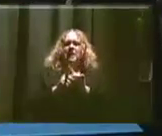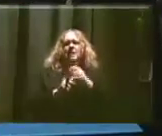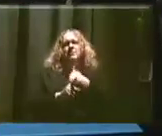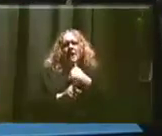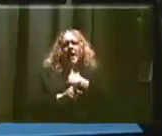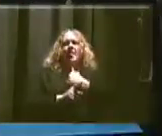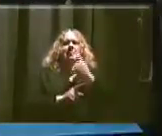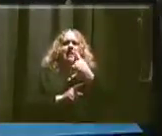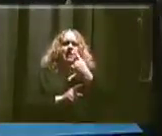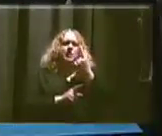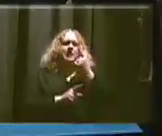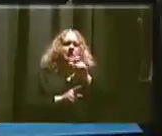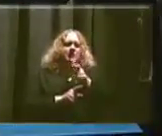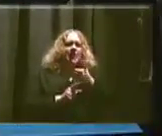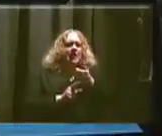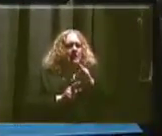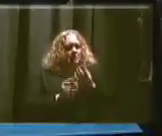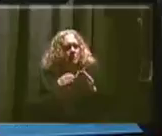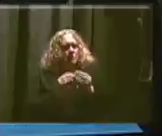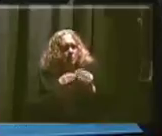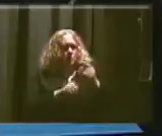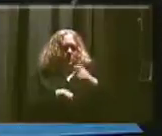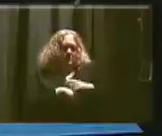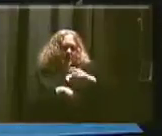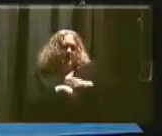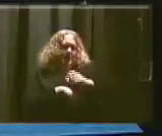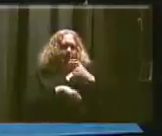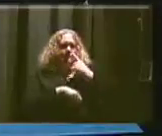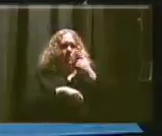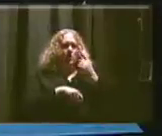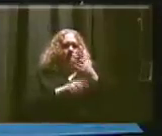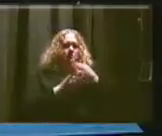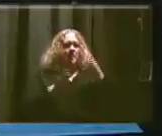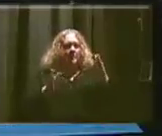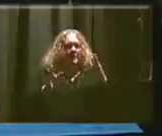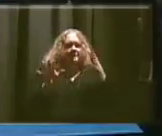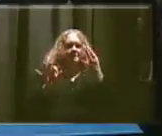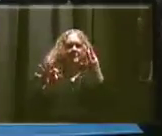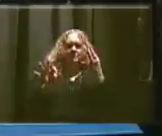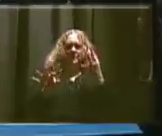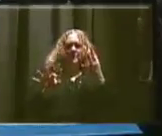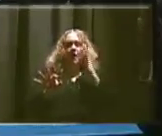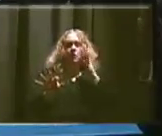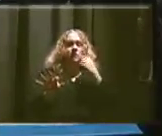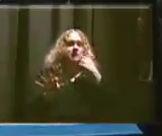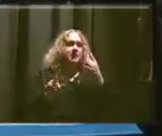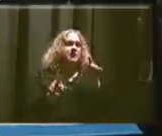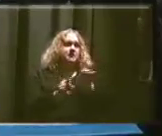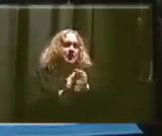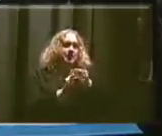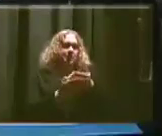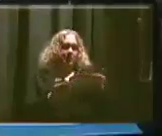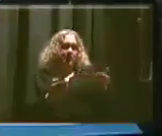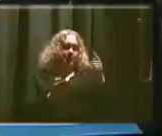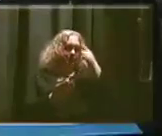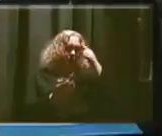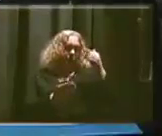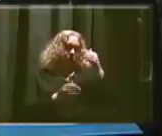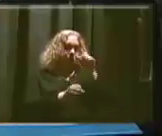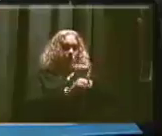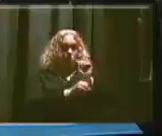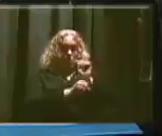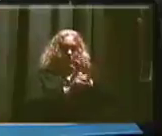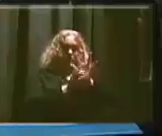need just a little space in here. Okay. I will say the same thing that I said in the work